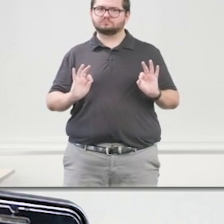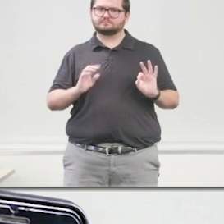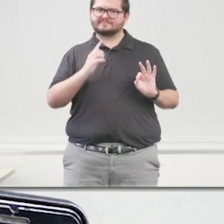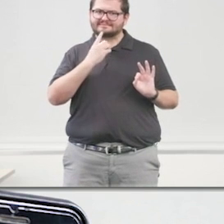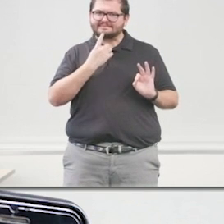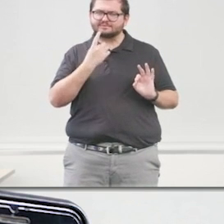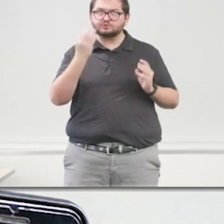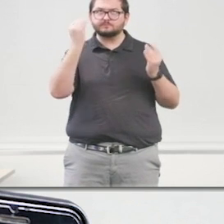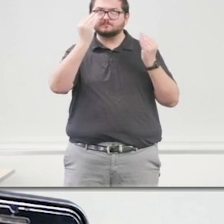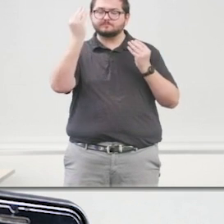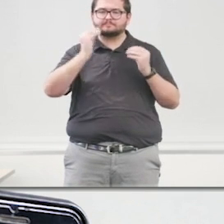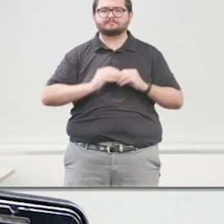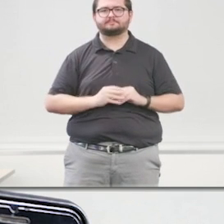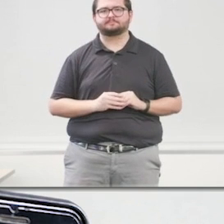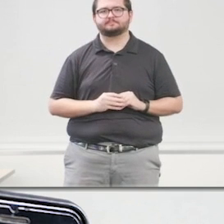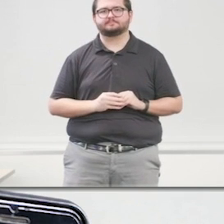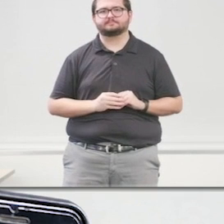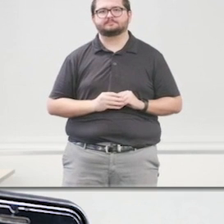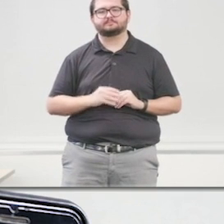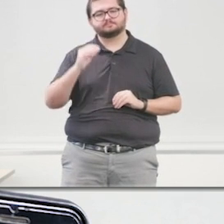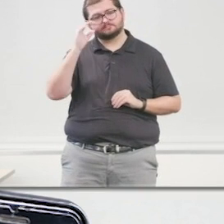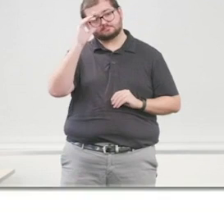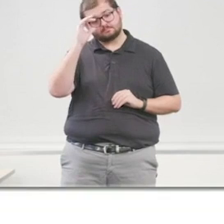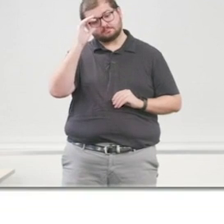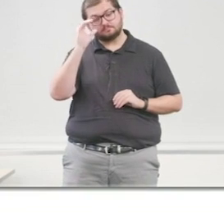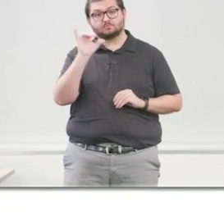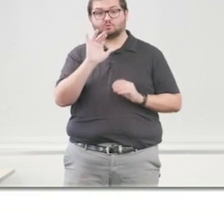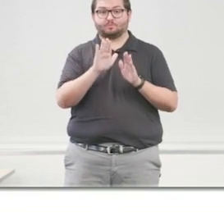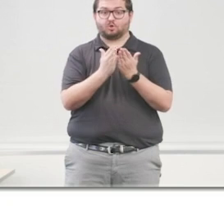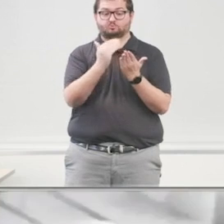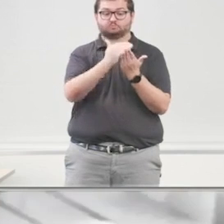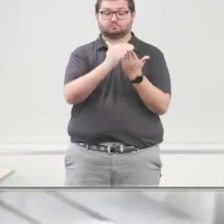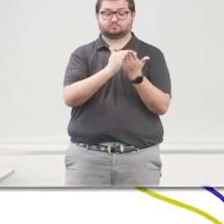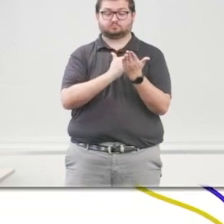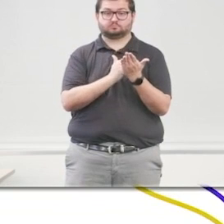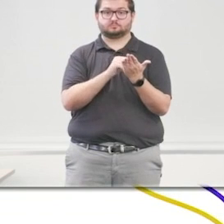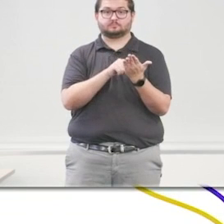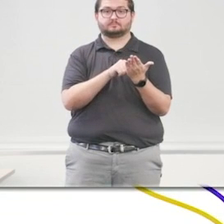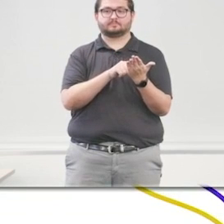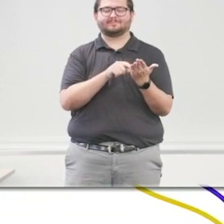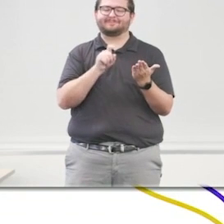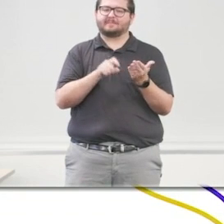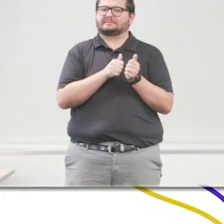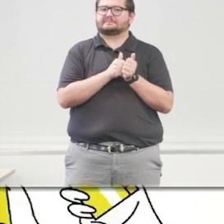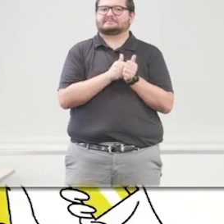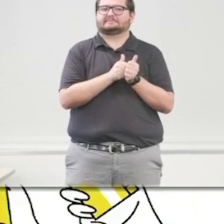about as well. The other thing with your playbook that you create, you have to keep up on